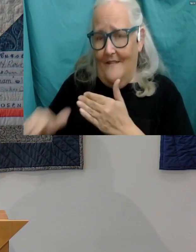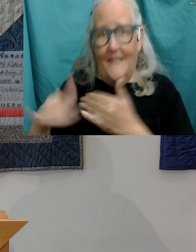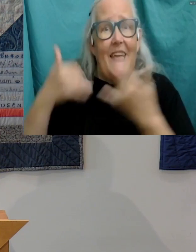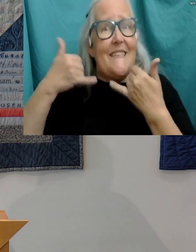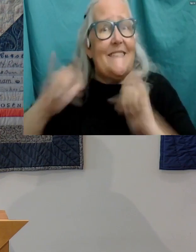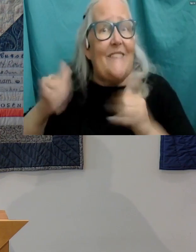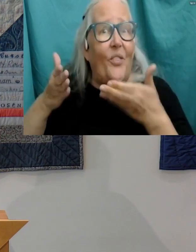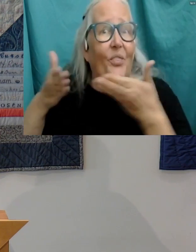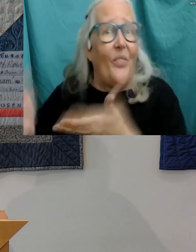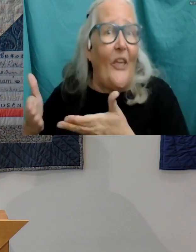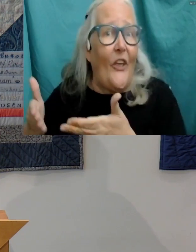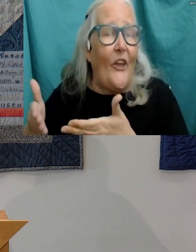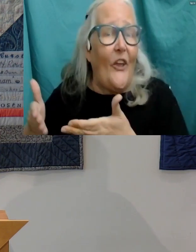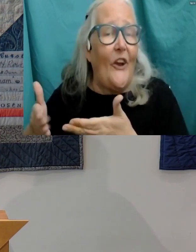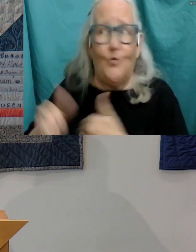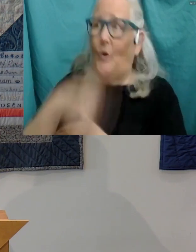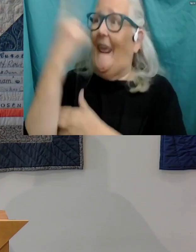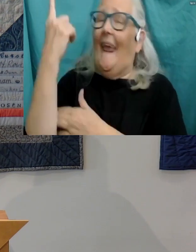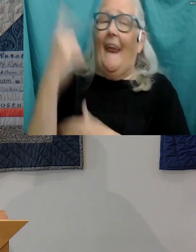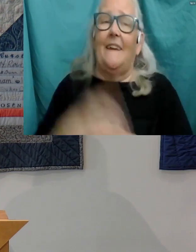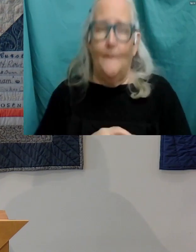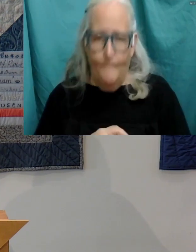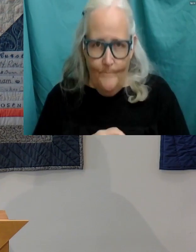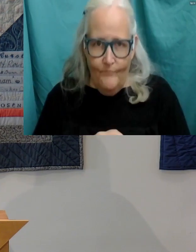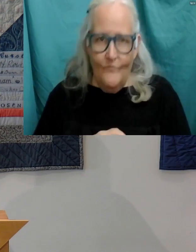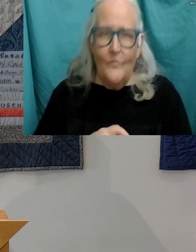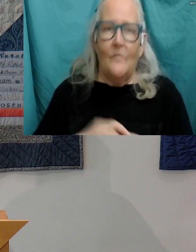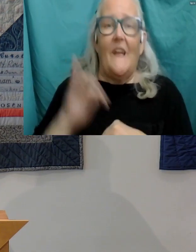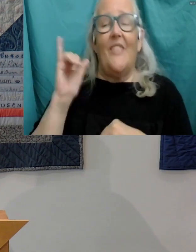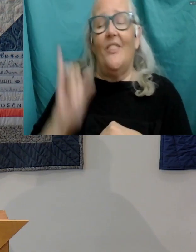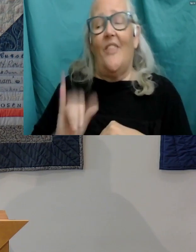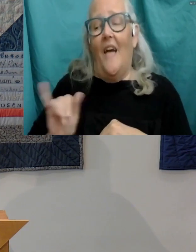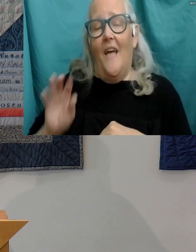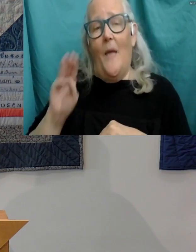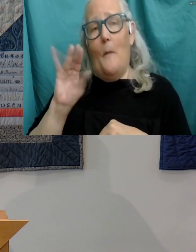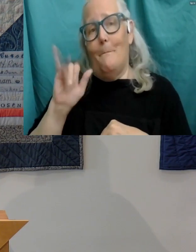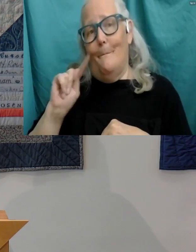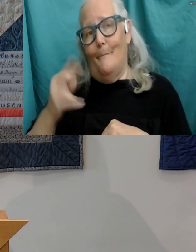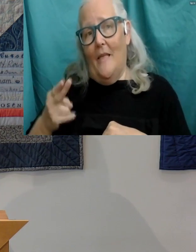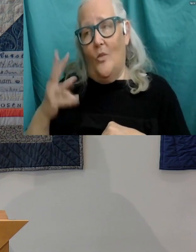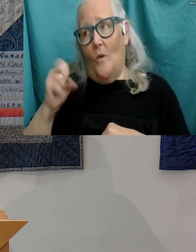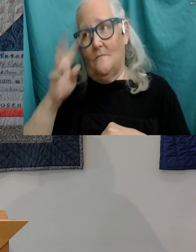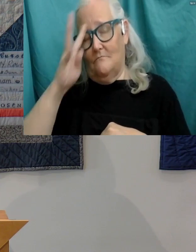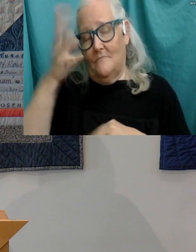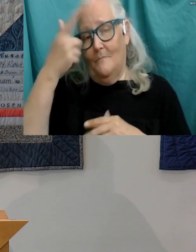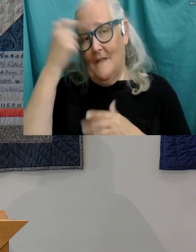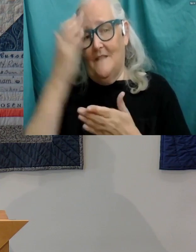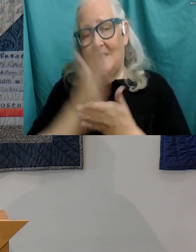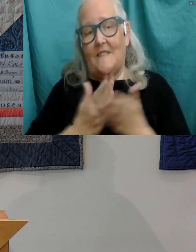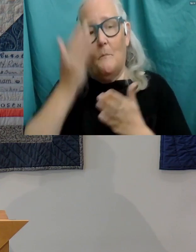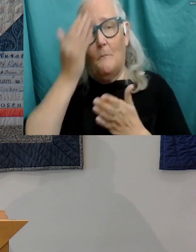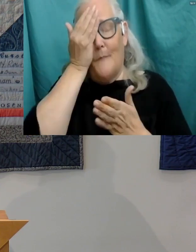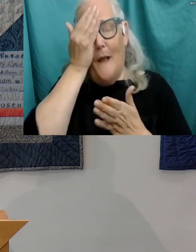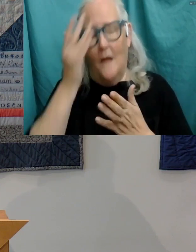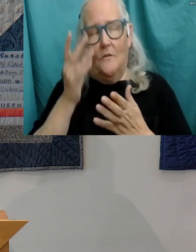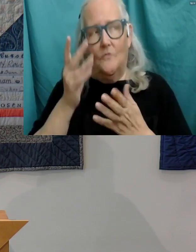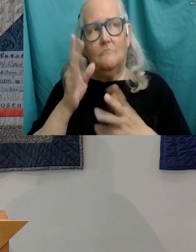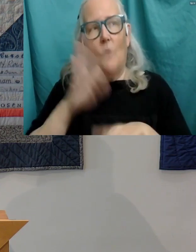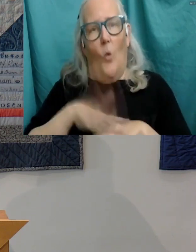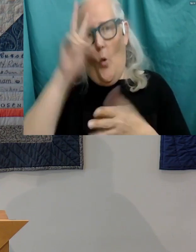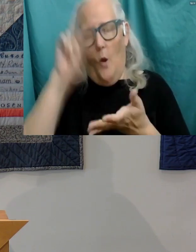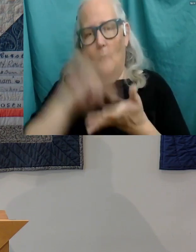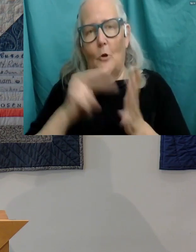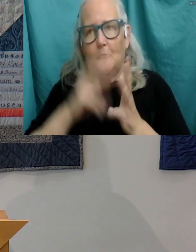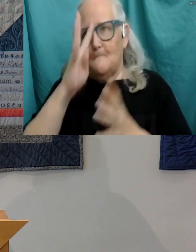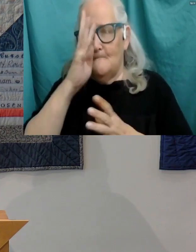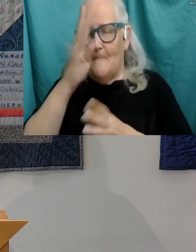The Libertalia myth got started because some of these pirates intentionally created a mythos of pirate kingdoms, even going